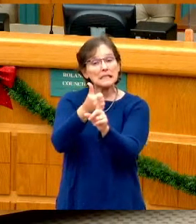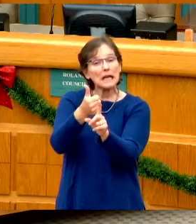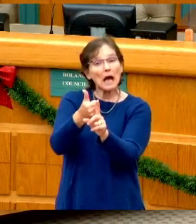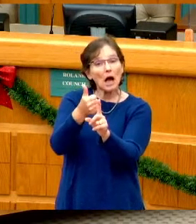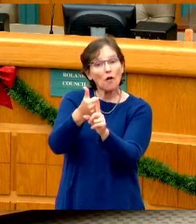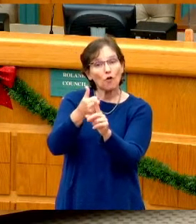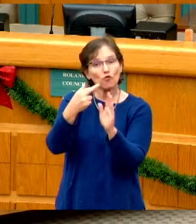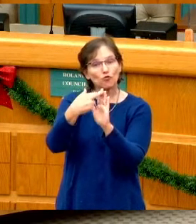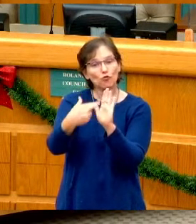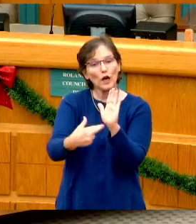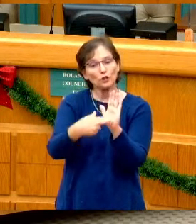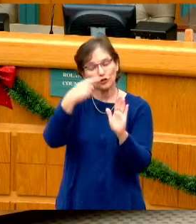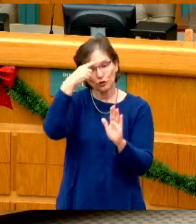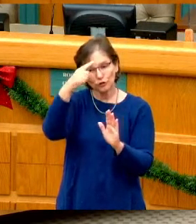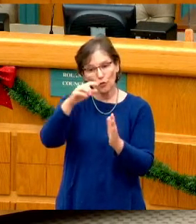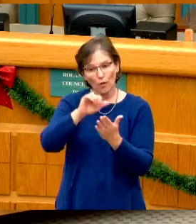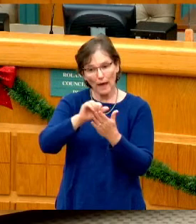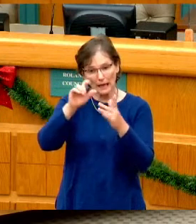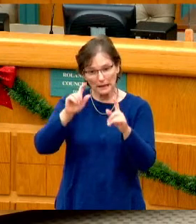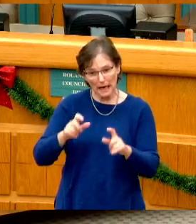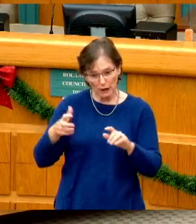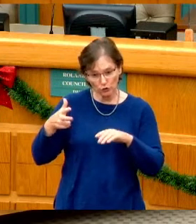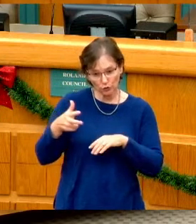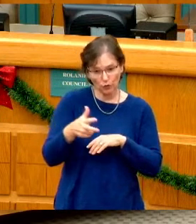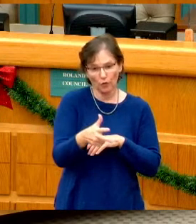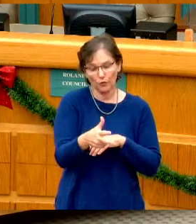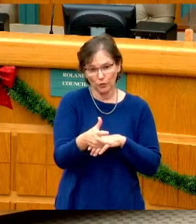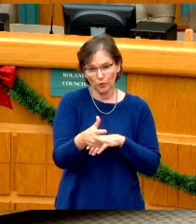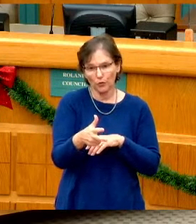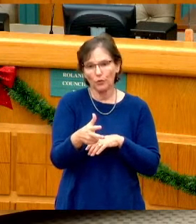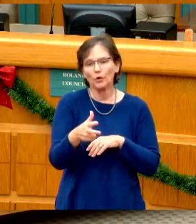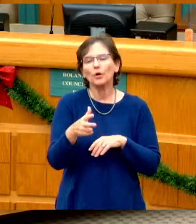www.cctexas.com and just click on the register for drive-through.